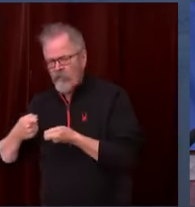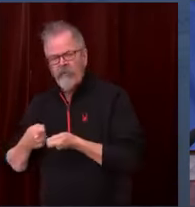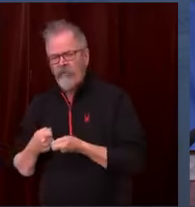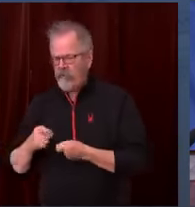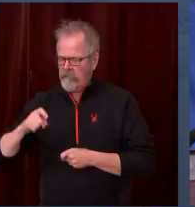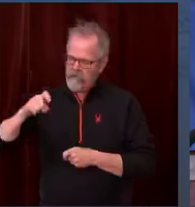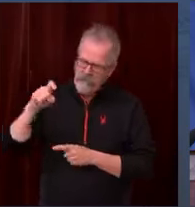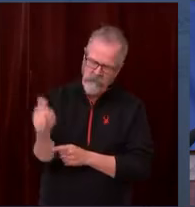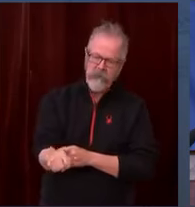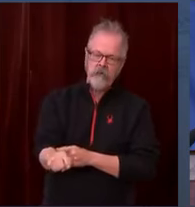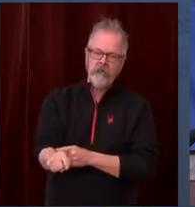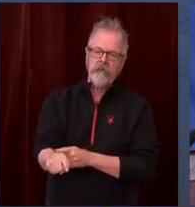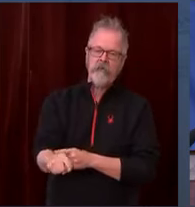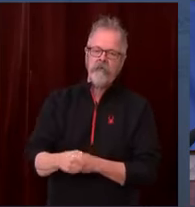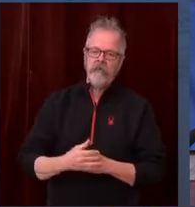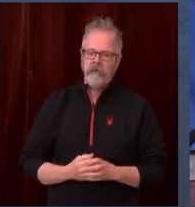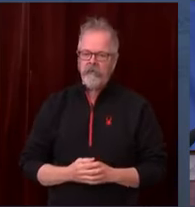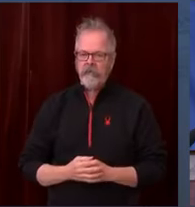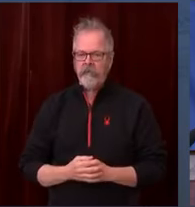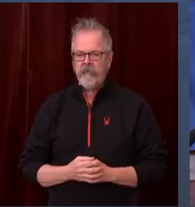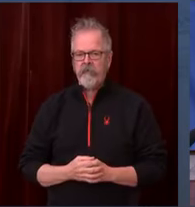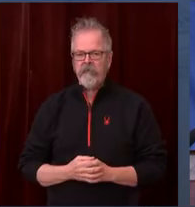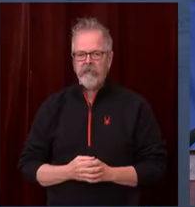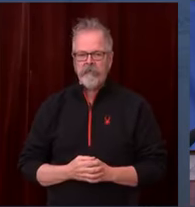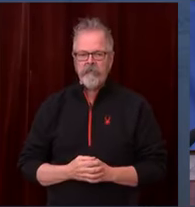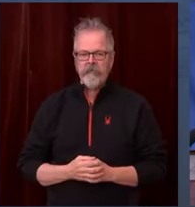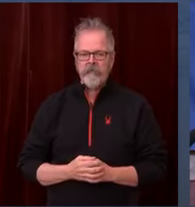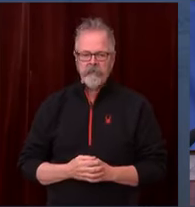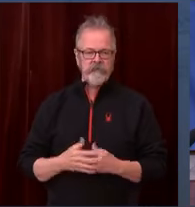done to right the decades of inequity.